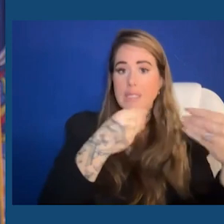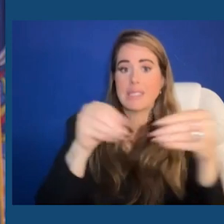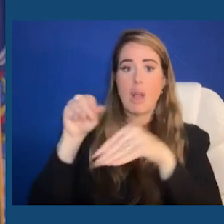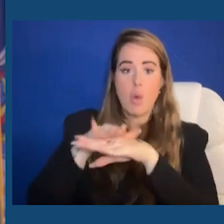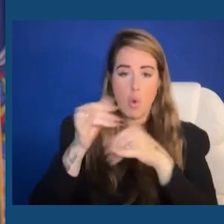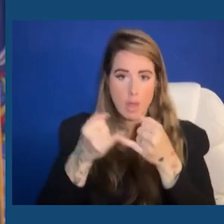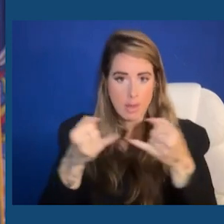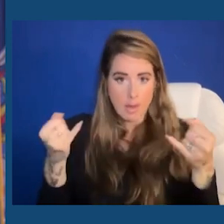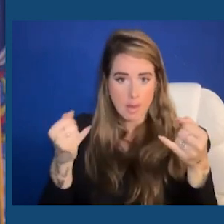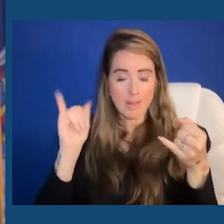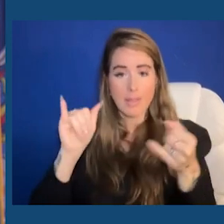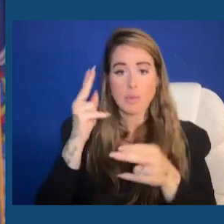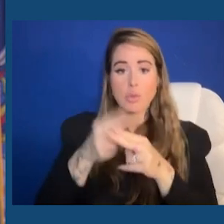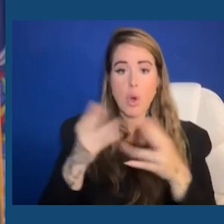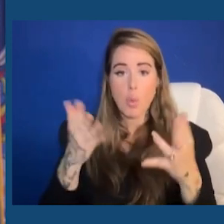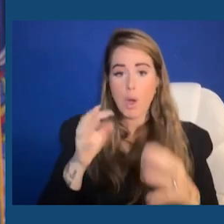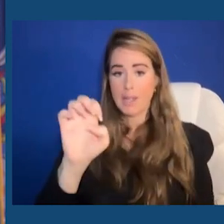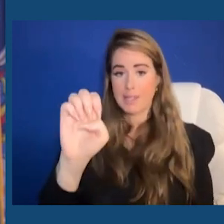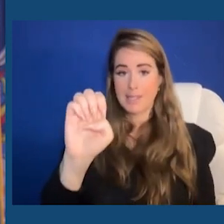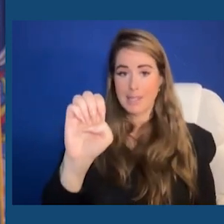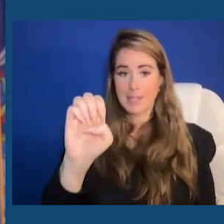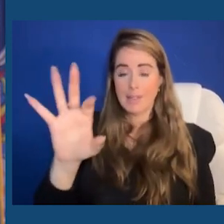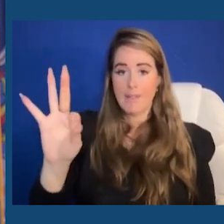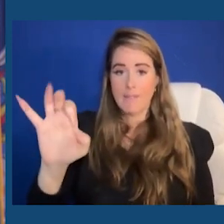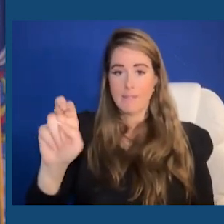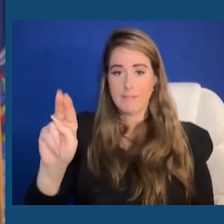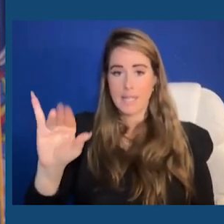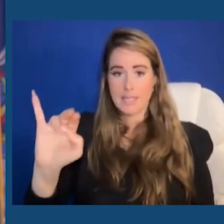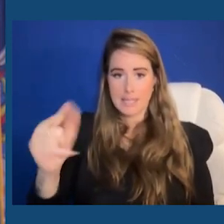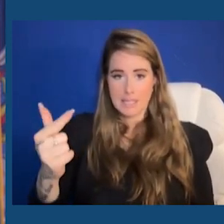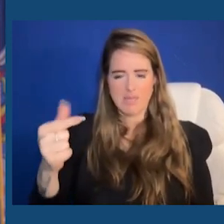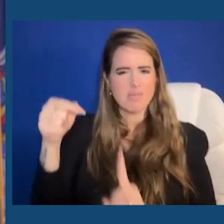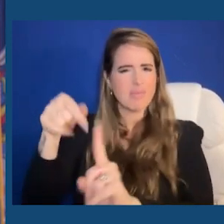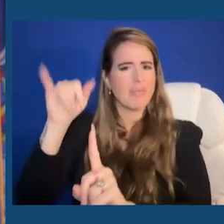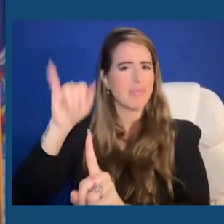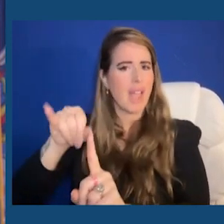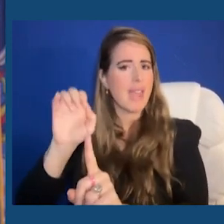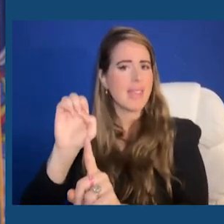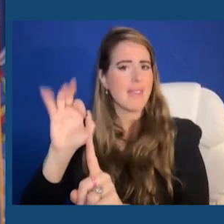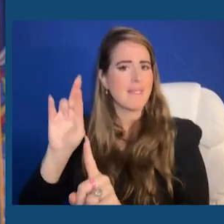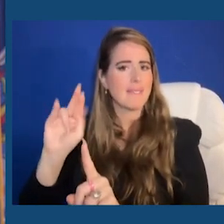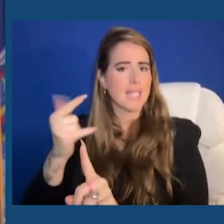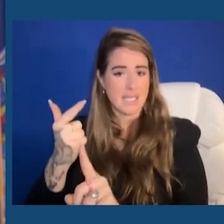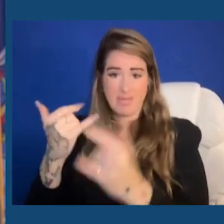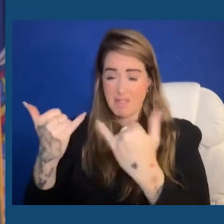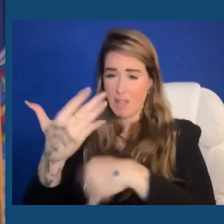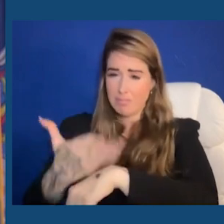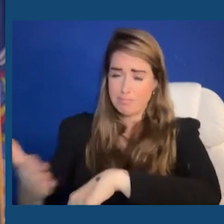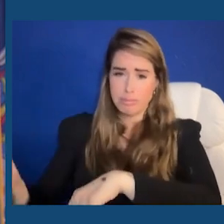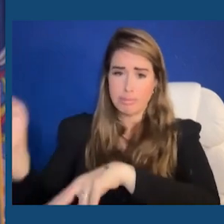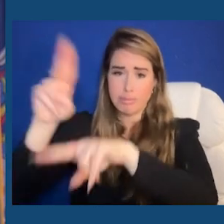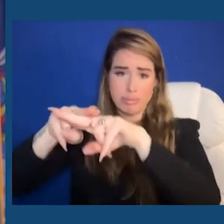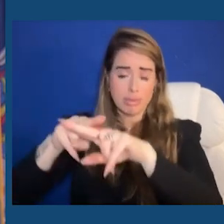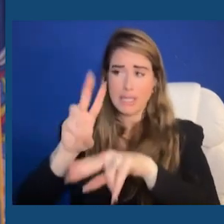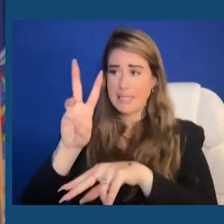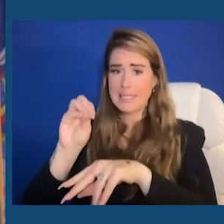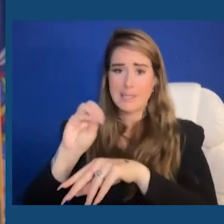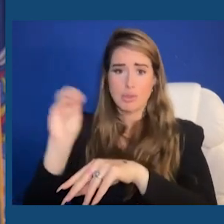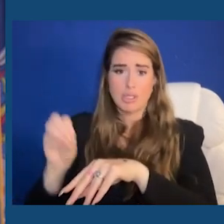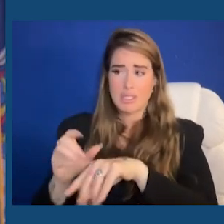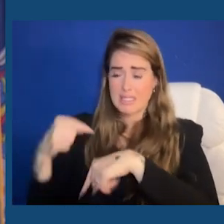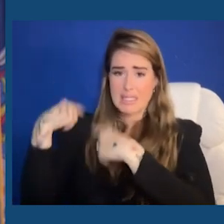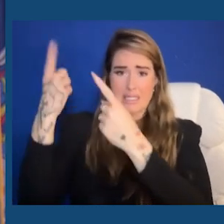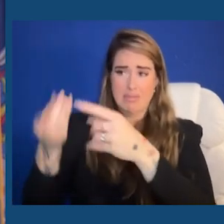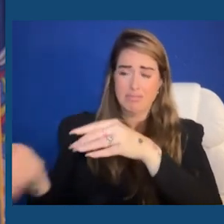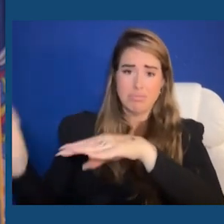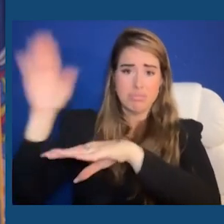also known as e-fencing. E-fencing has increased by nearly 60% since